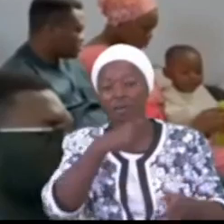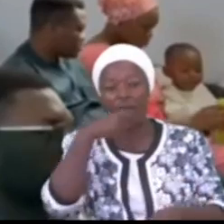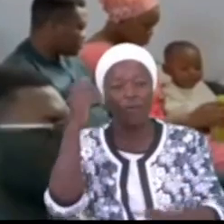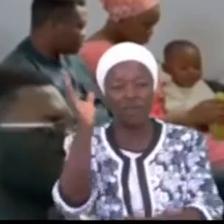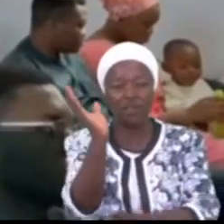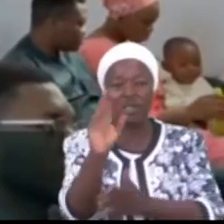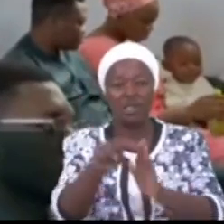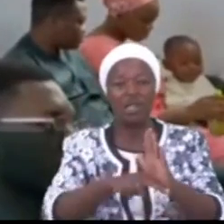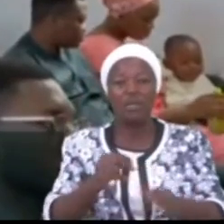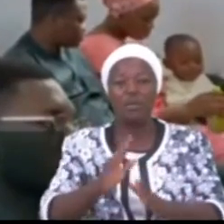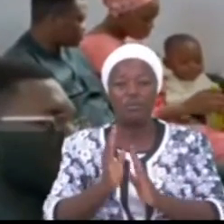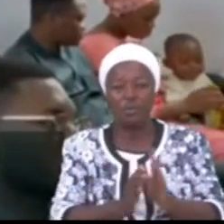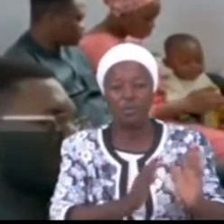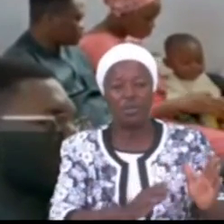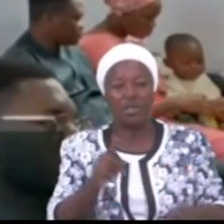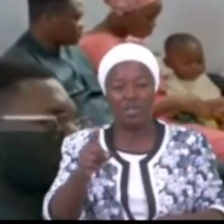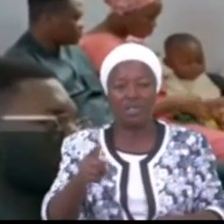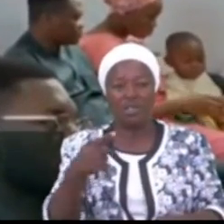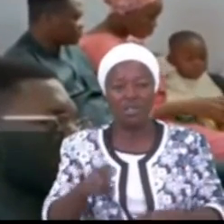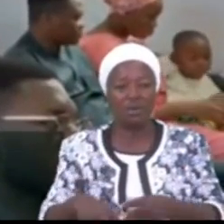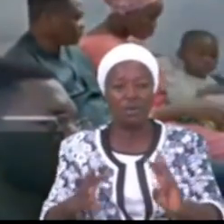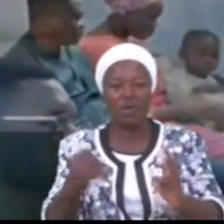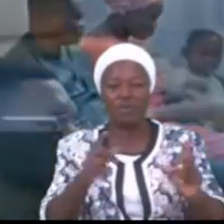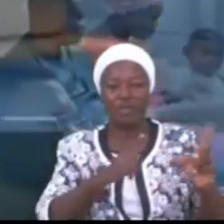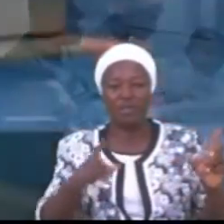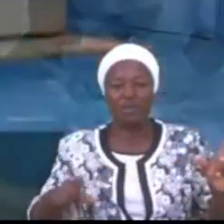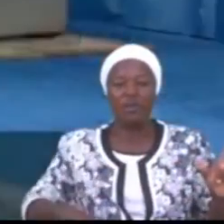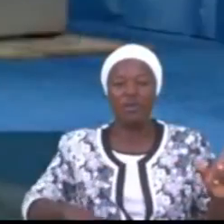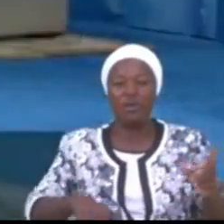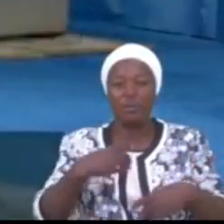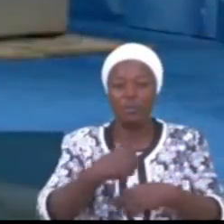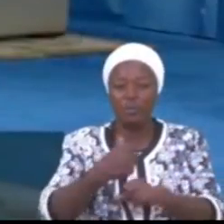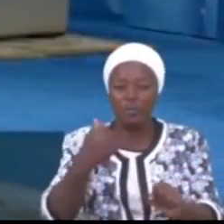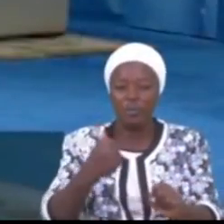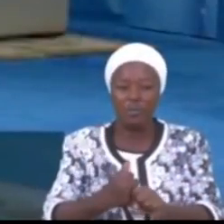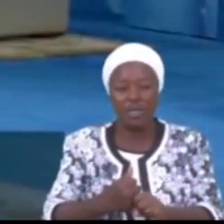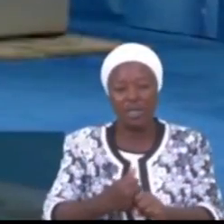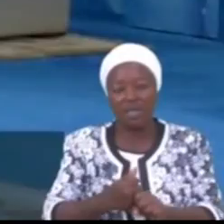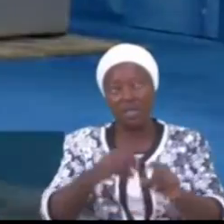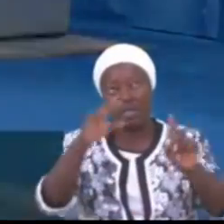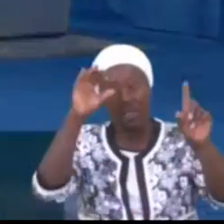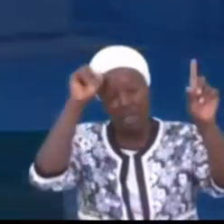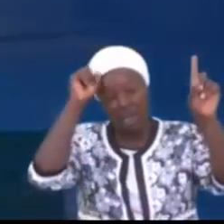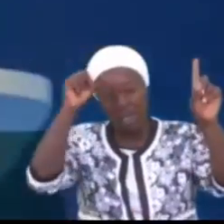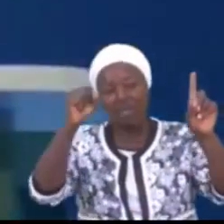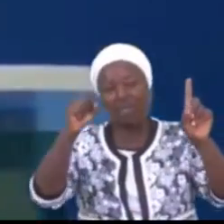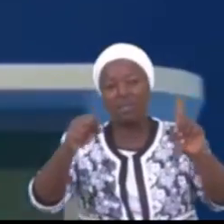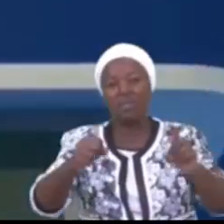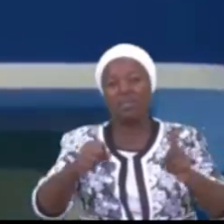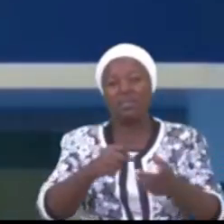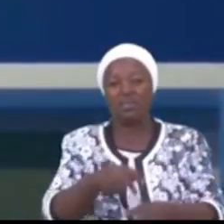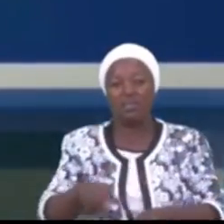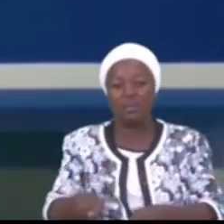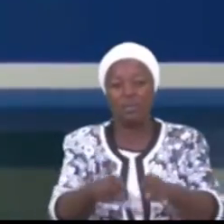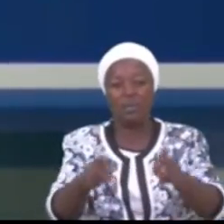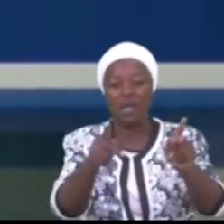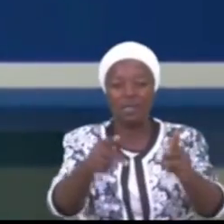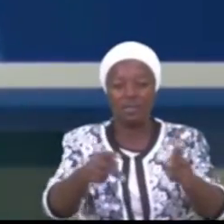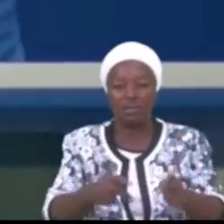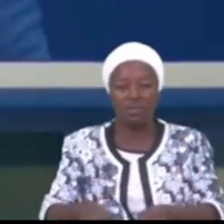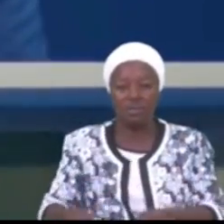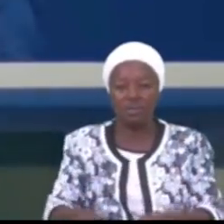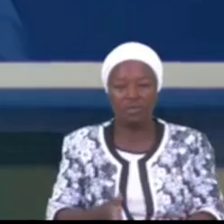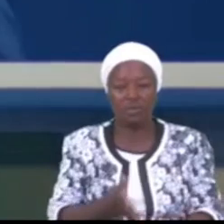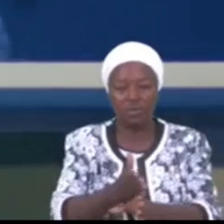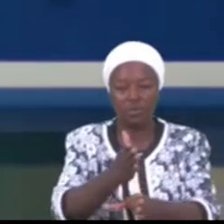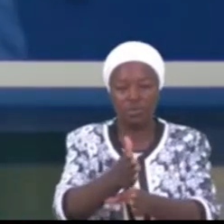prepare ye the way of the Lord, make his paths straight.